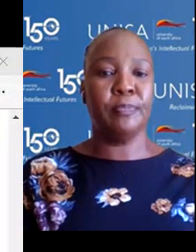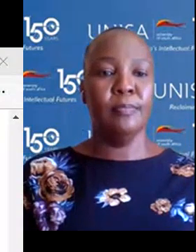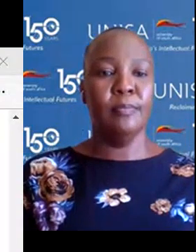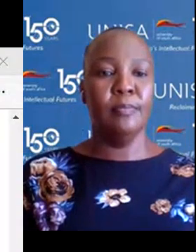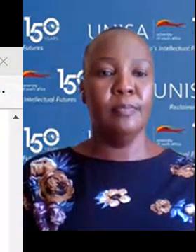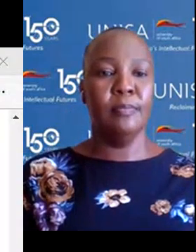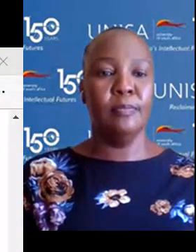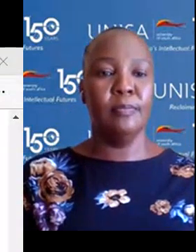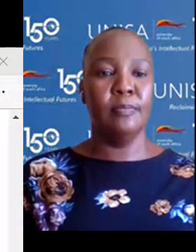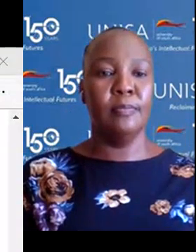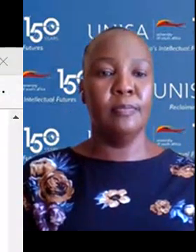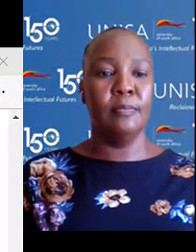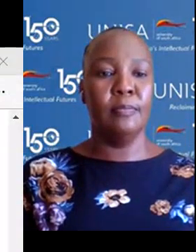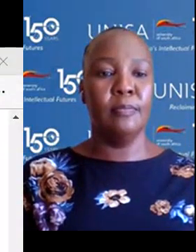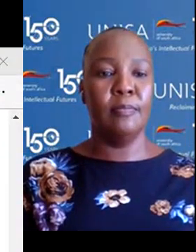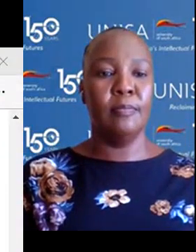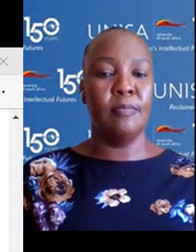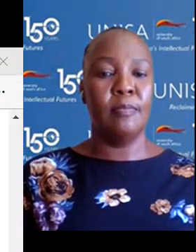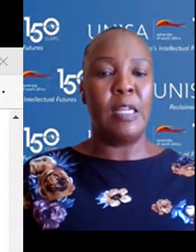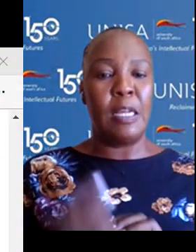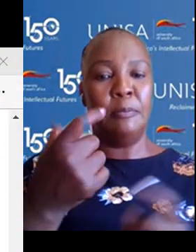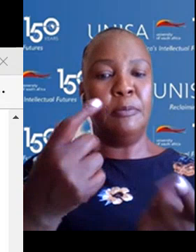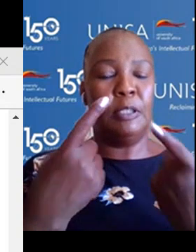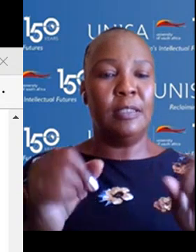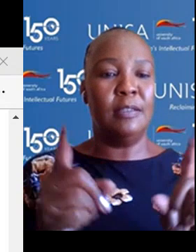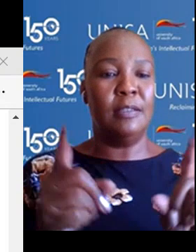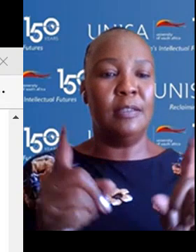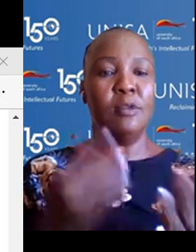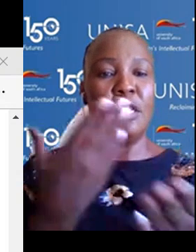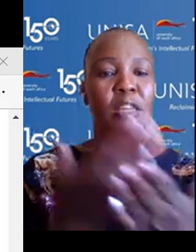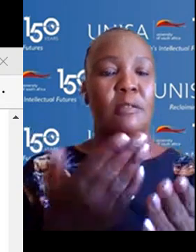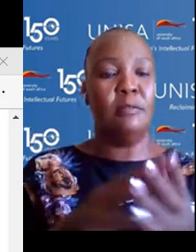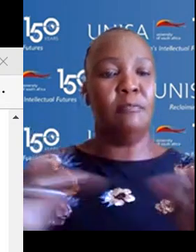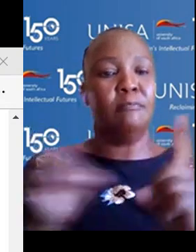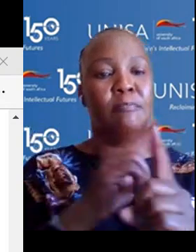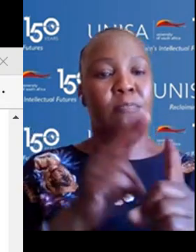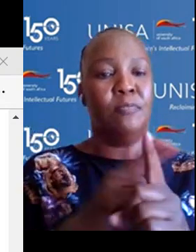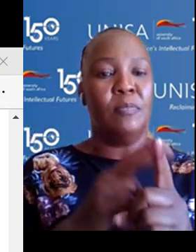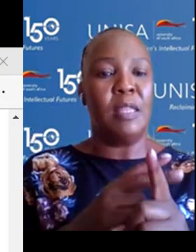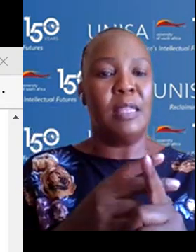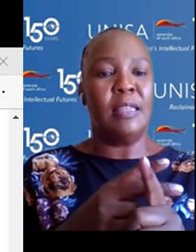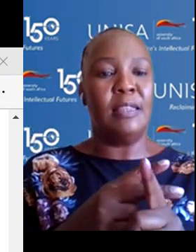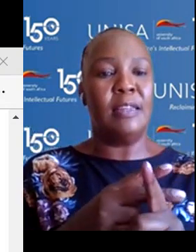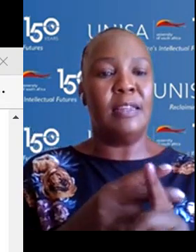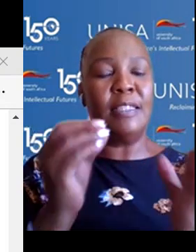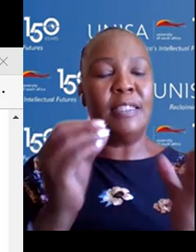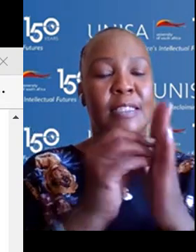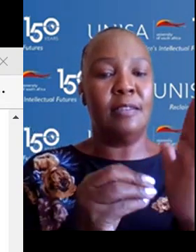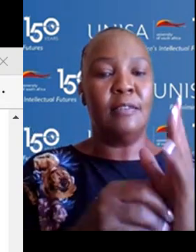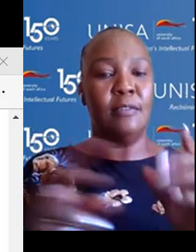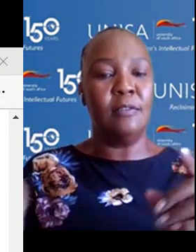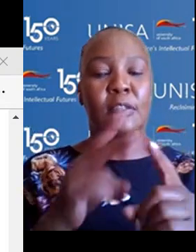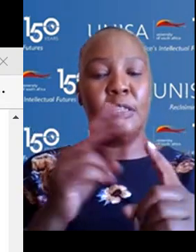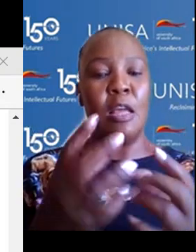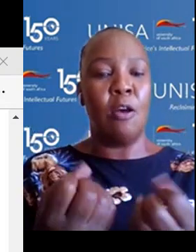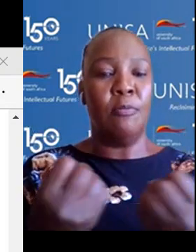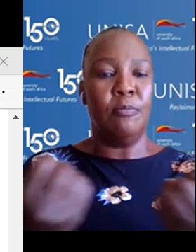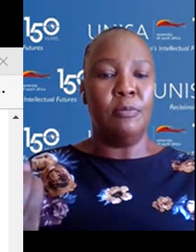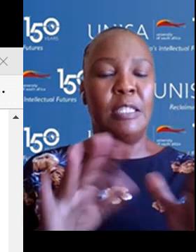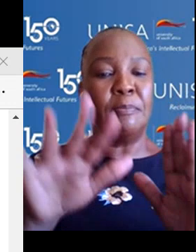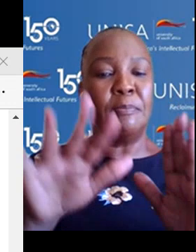Okay, it looks a little bit different. You would be able then to see pretty much the settings there, and you can see how much drive space you